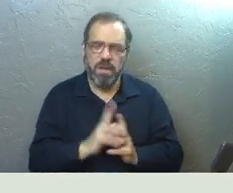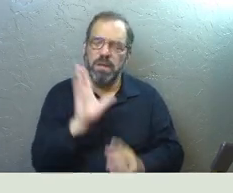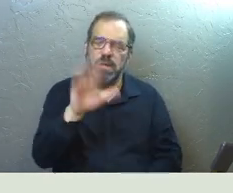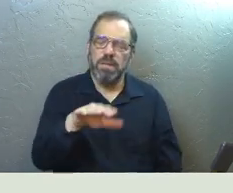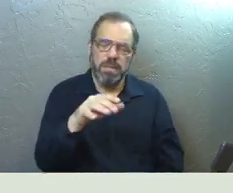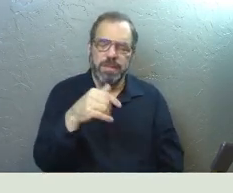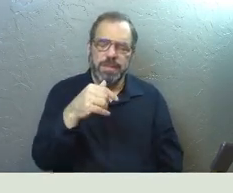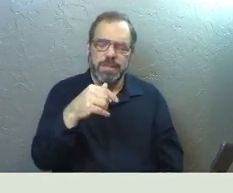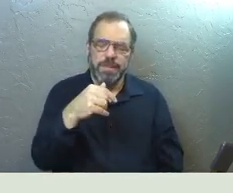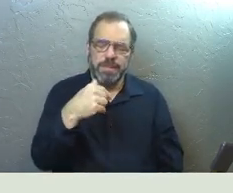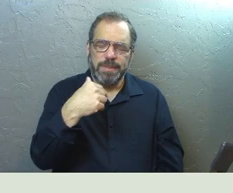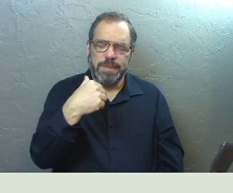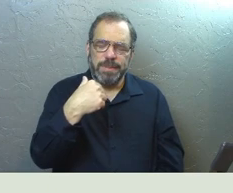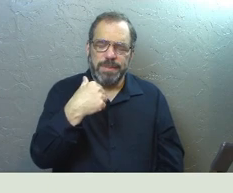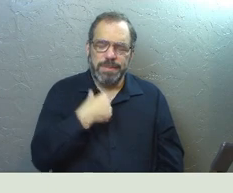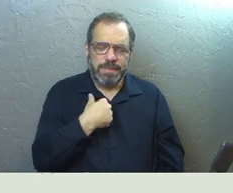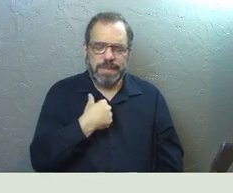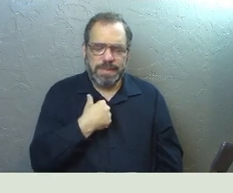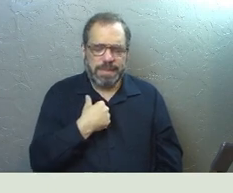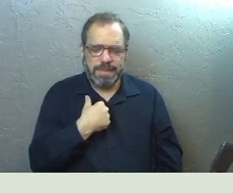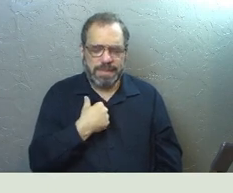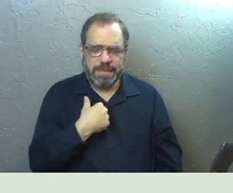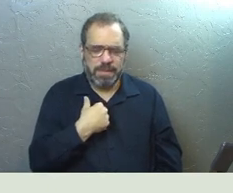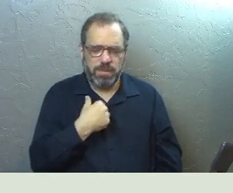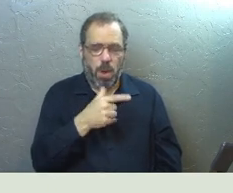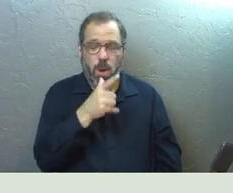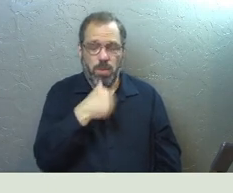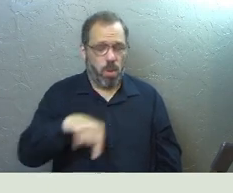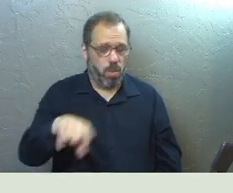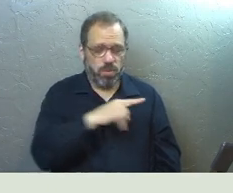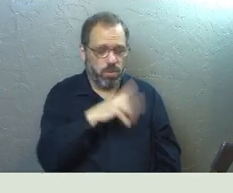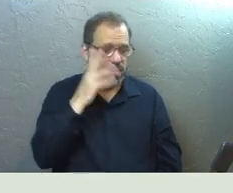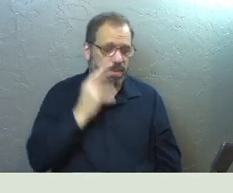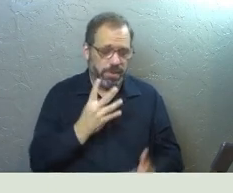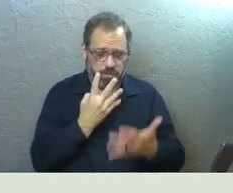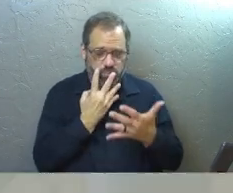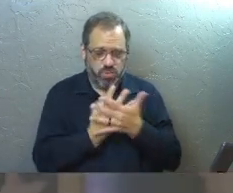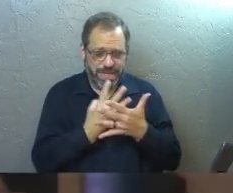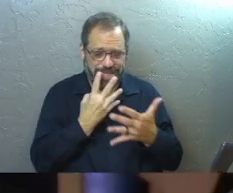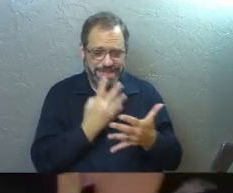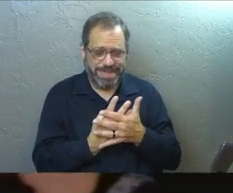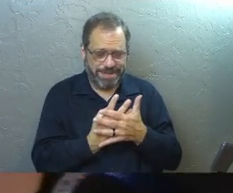God, I speak against all the prisons that are in this room.